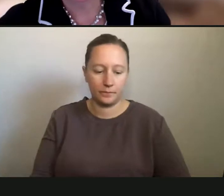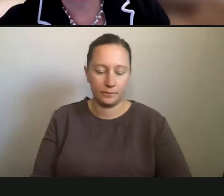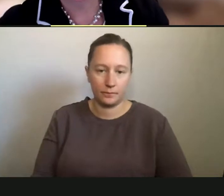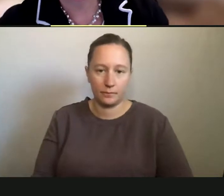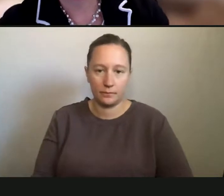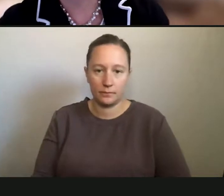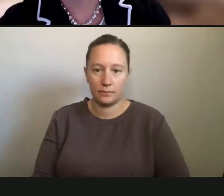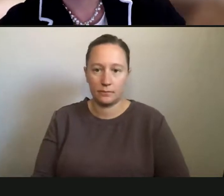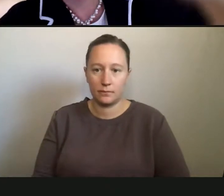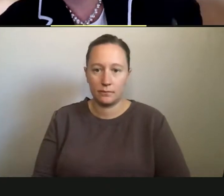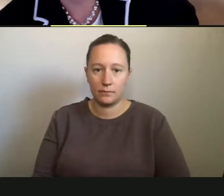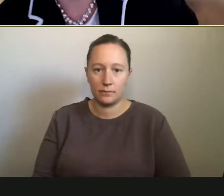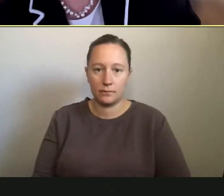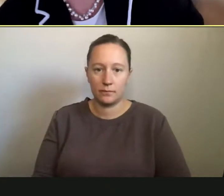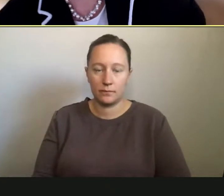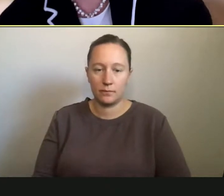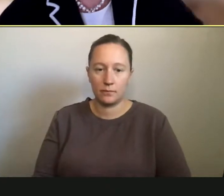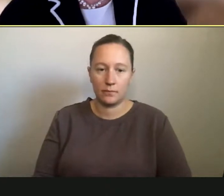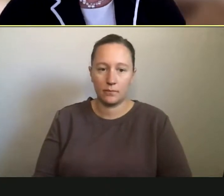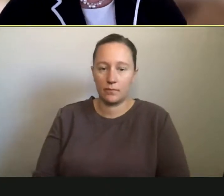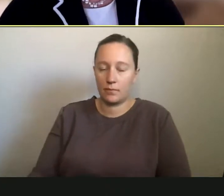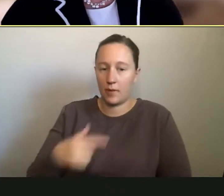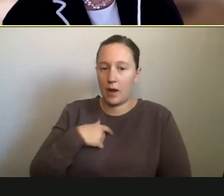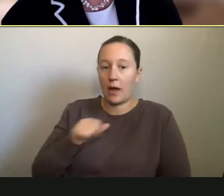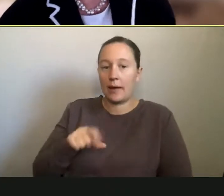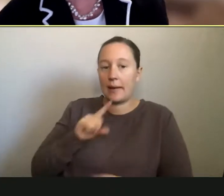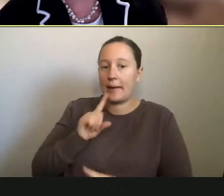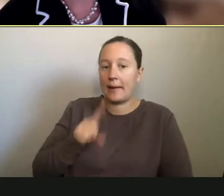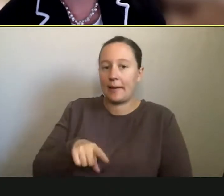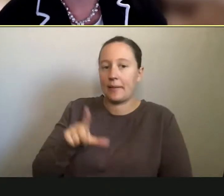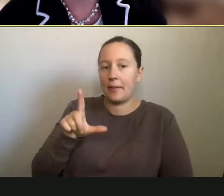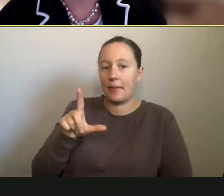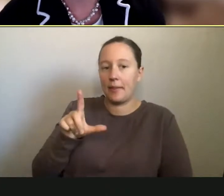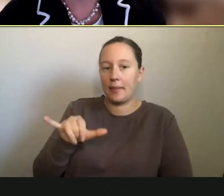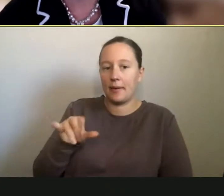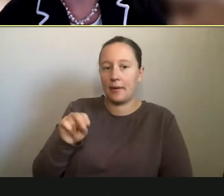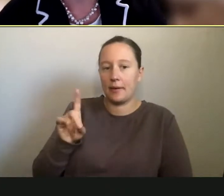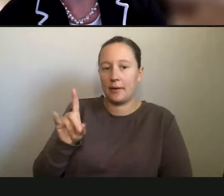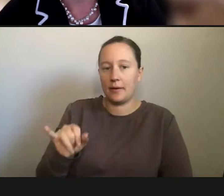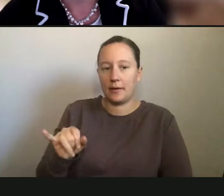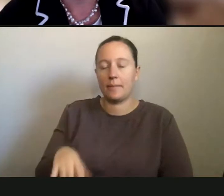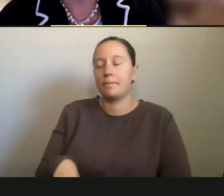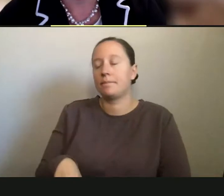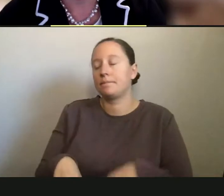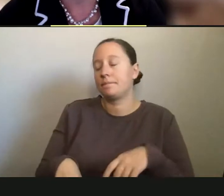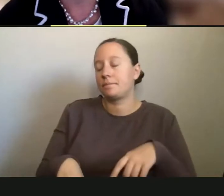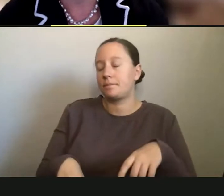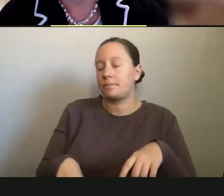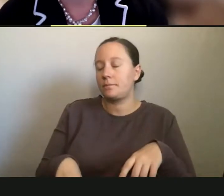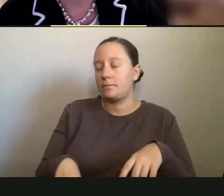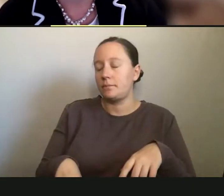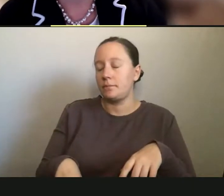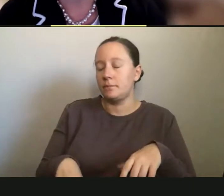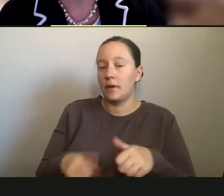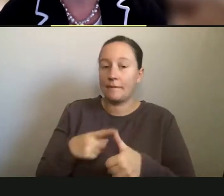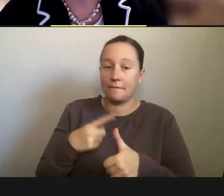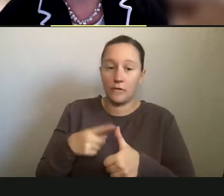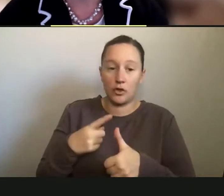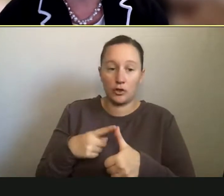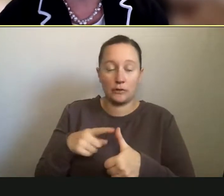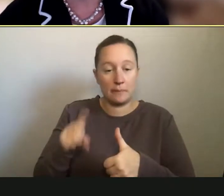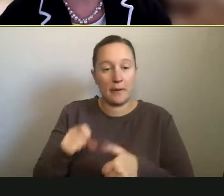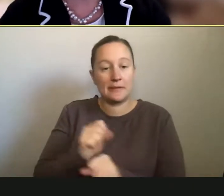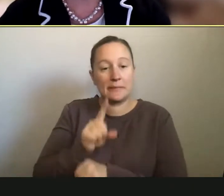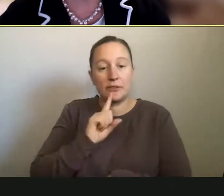Can one of you answer that? I'd be happy to answer that. So first of all, you need to